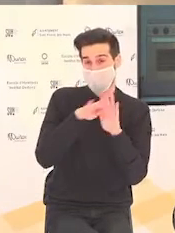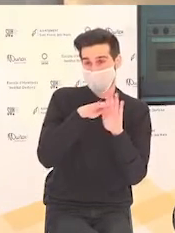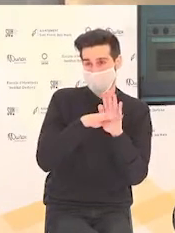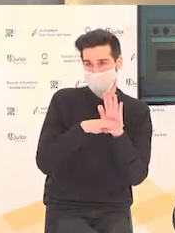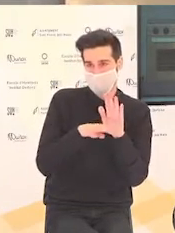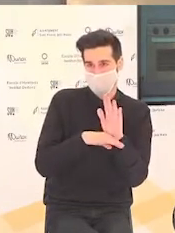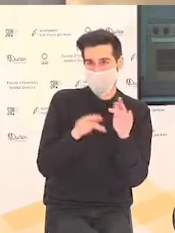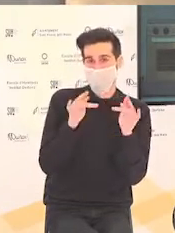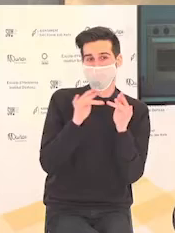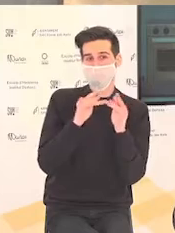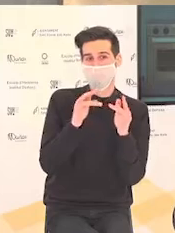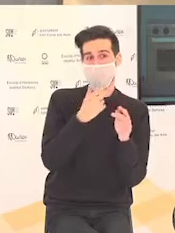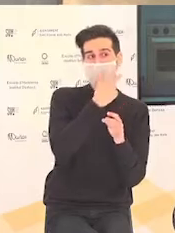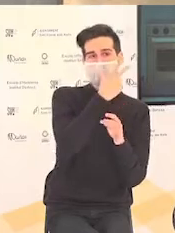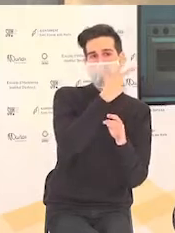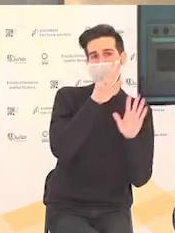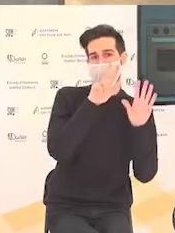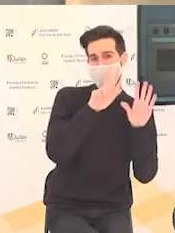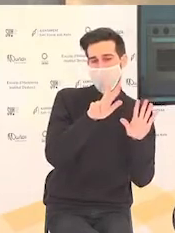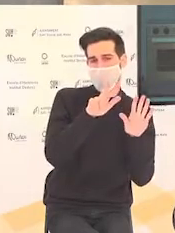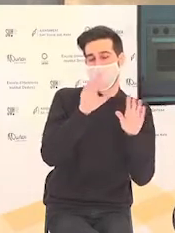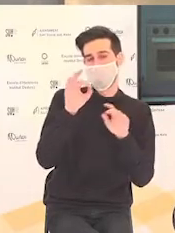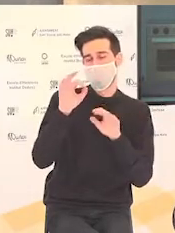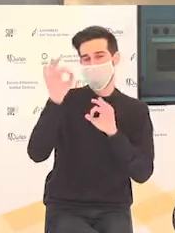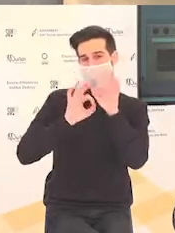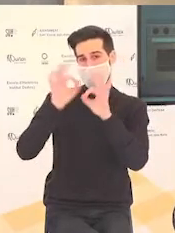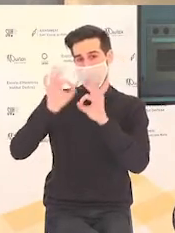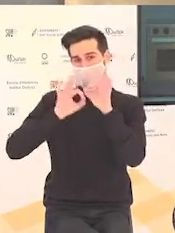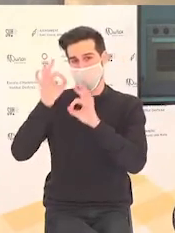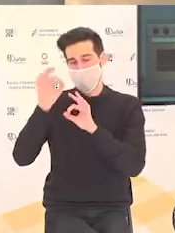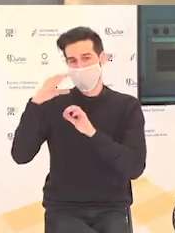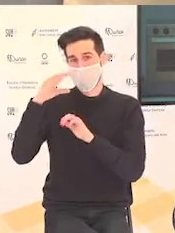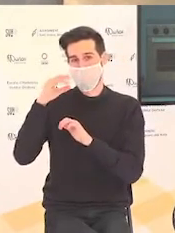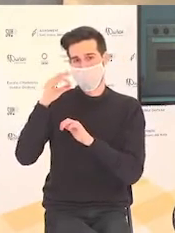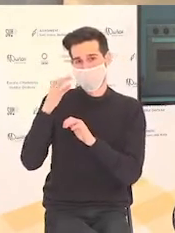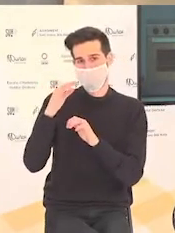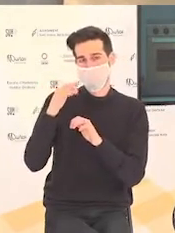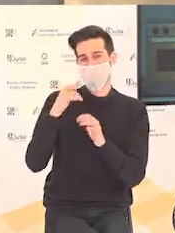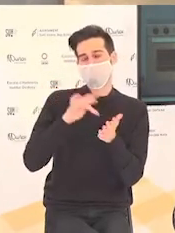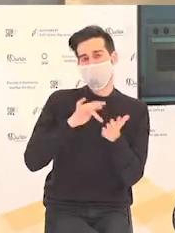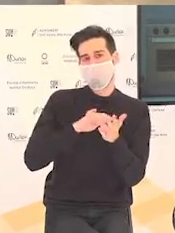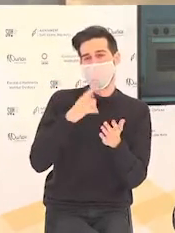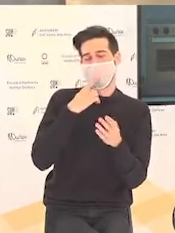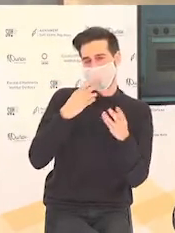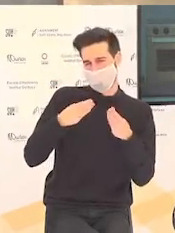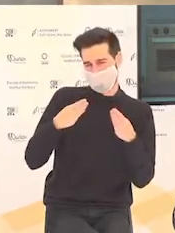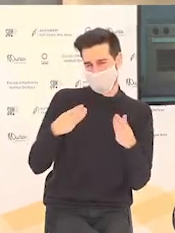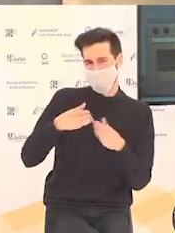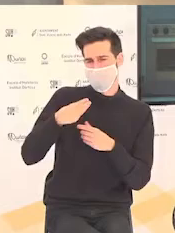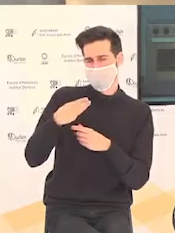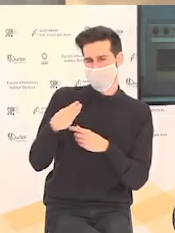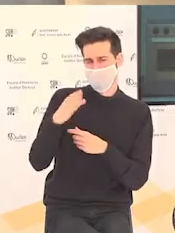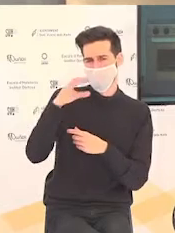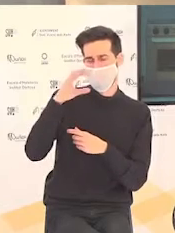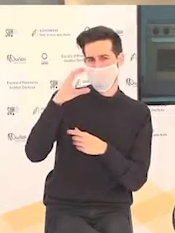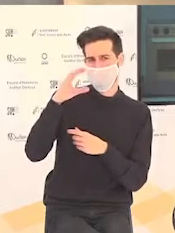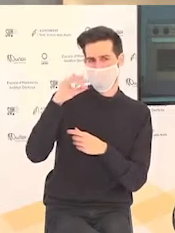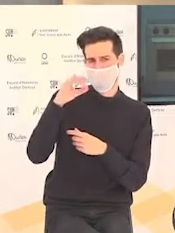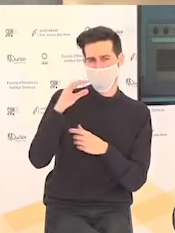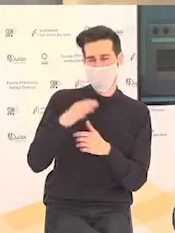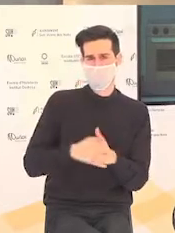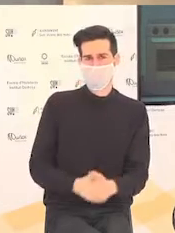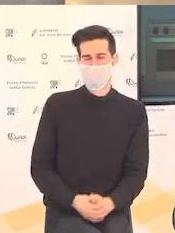de coco, así que debe tener un buen sabor a coco. So I think that in this situation, the vegan side of things, for